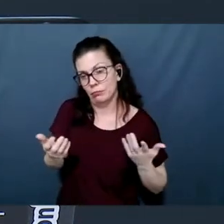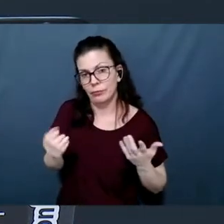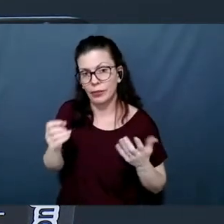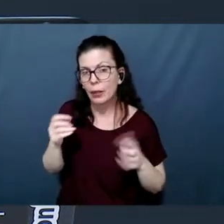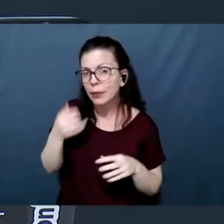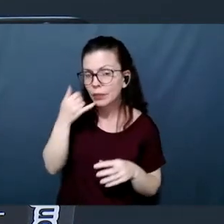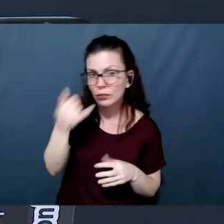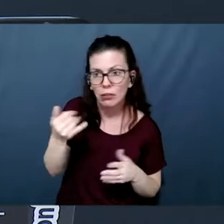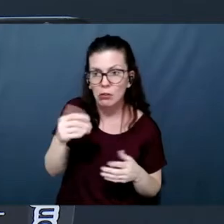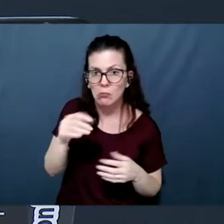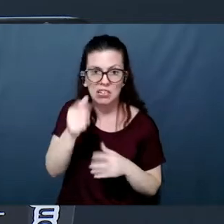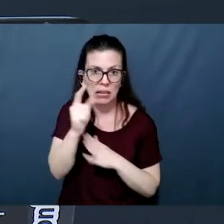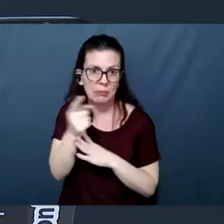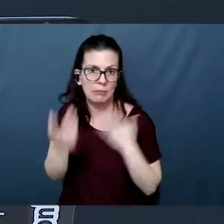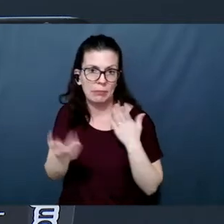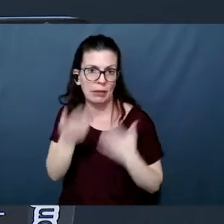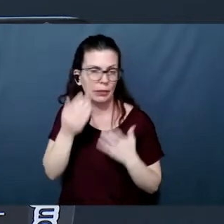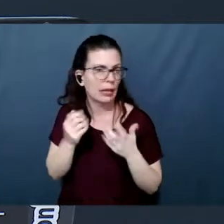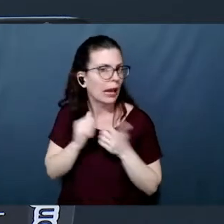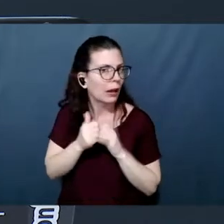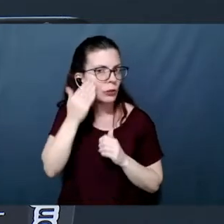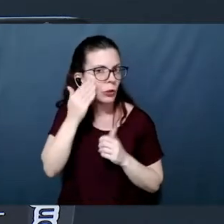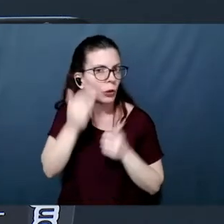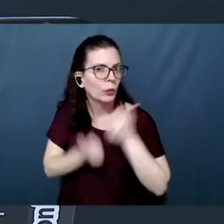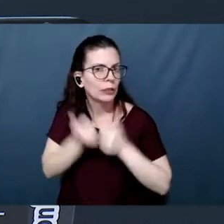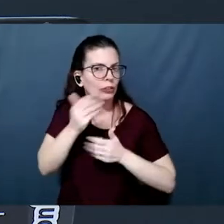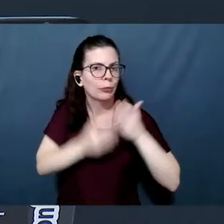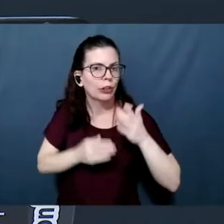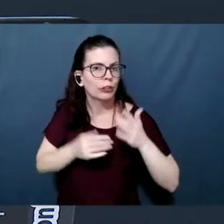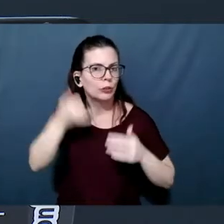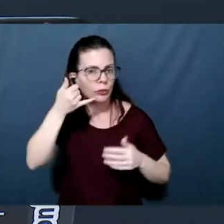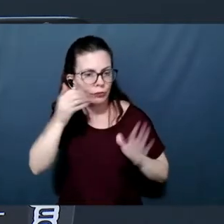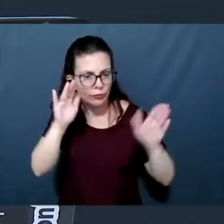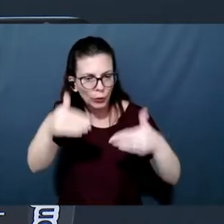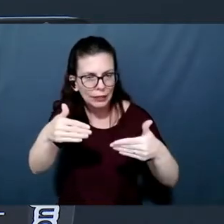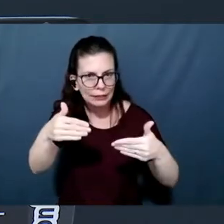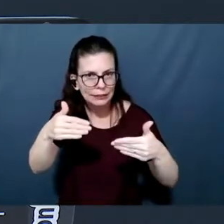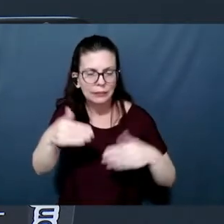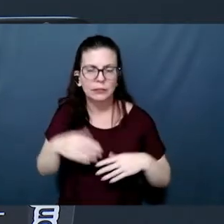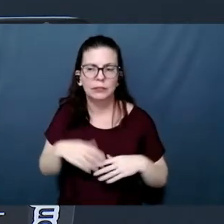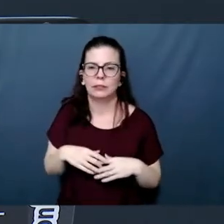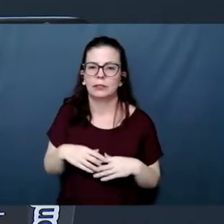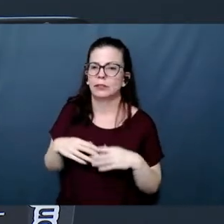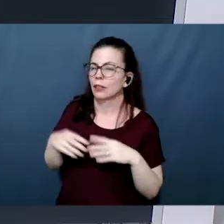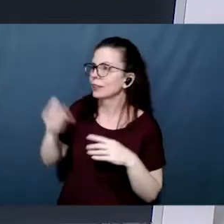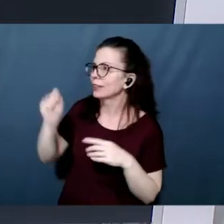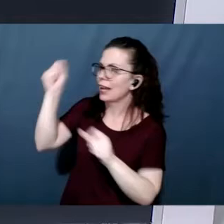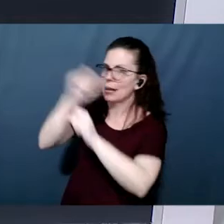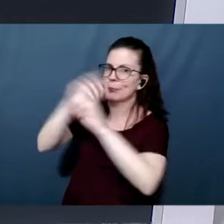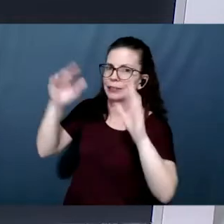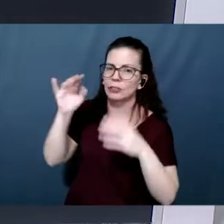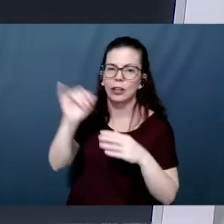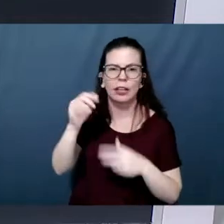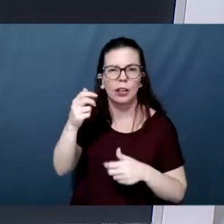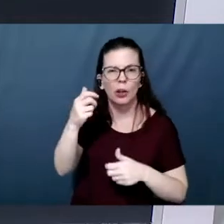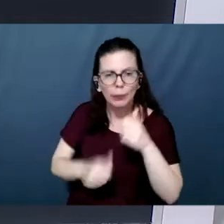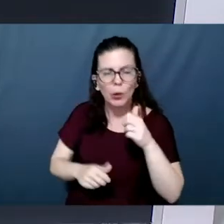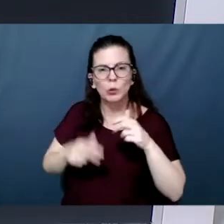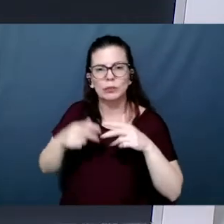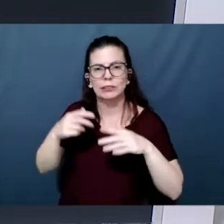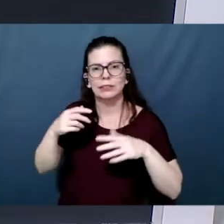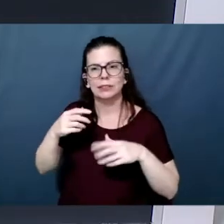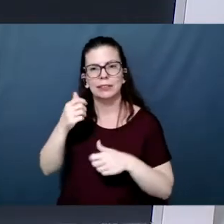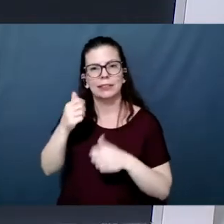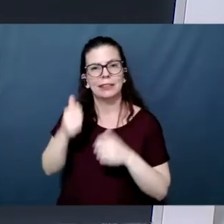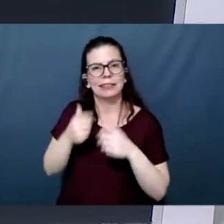long, right? Like, how do you know which part of the call to focus on? Similarly, if you're... I can imagine probably the most difficult calls, too, are the ones that take the longest. Exactly. Someone